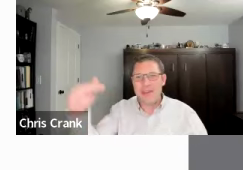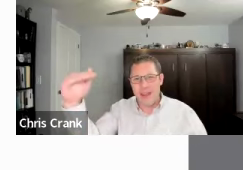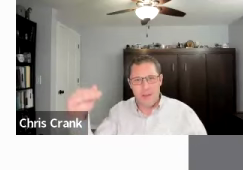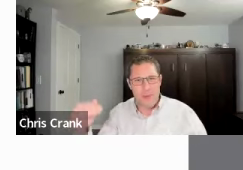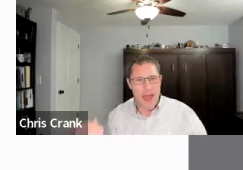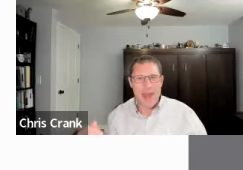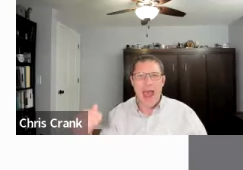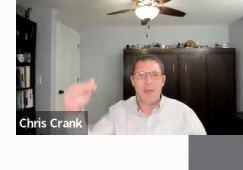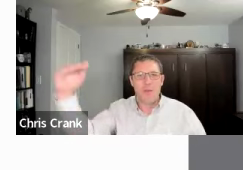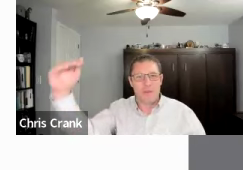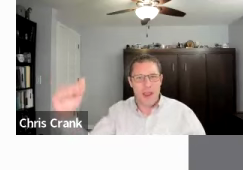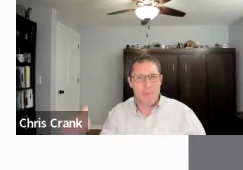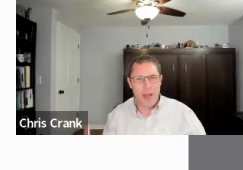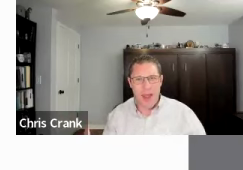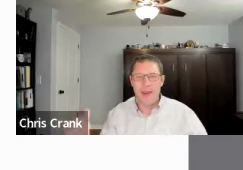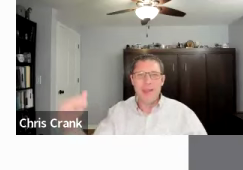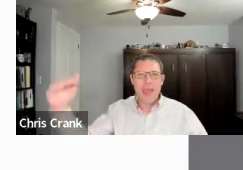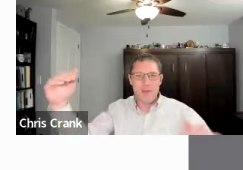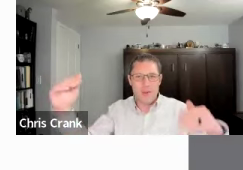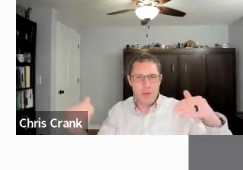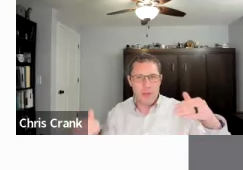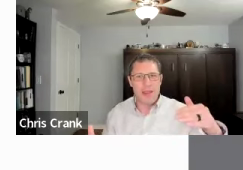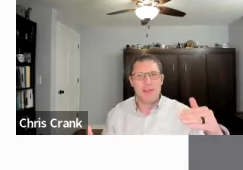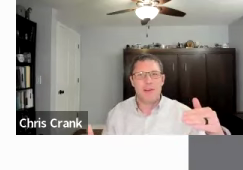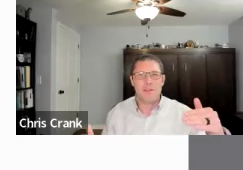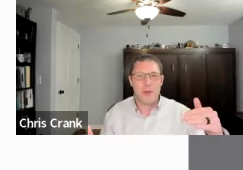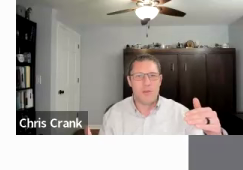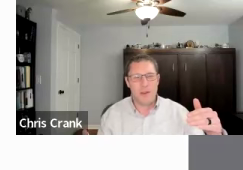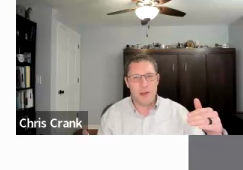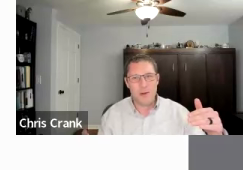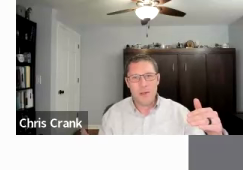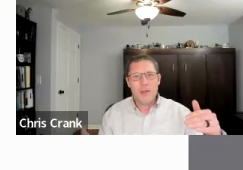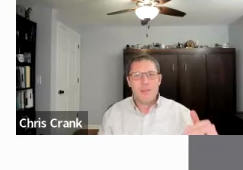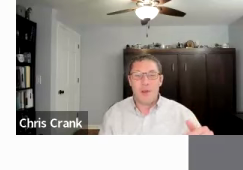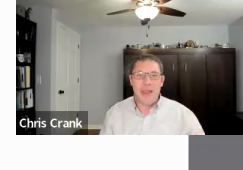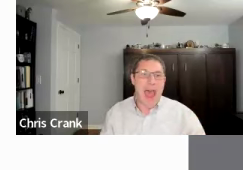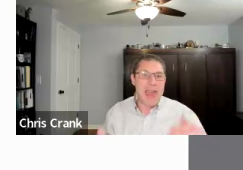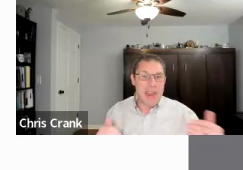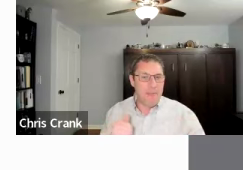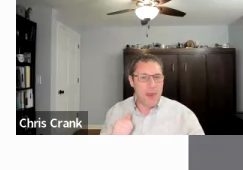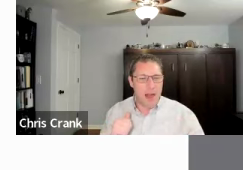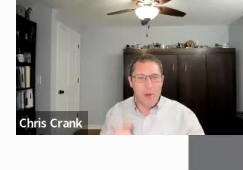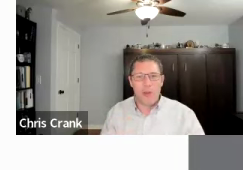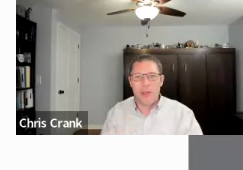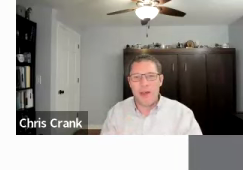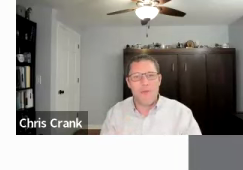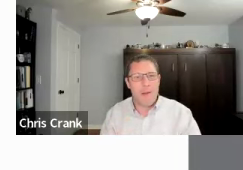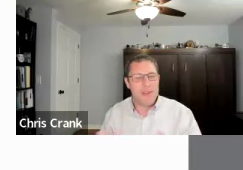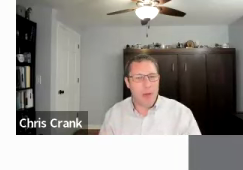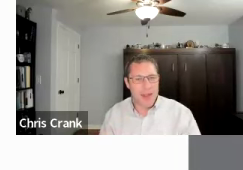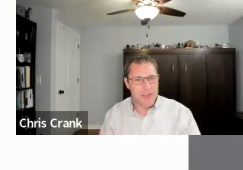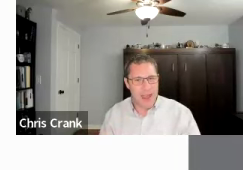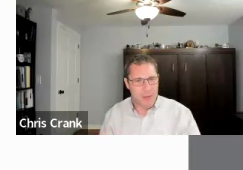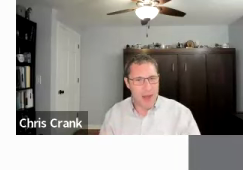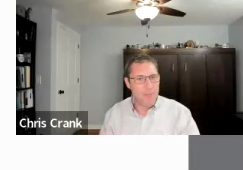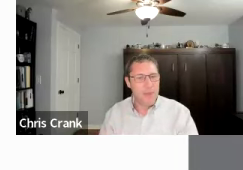are the details behind how you stay compliant and you do the things that you're supposed to do? So, like IDFPR, when we're looking at our